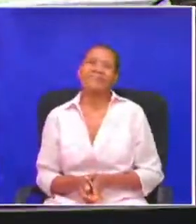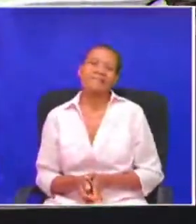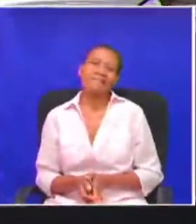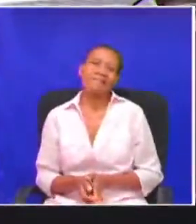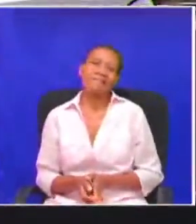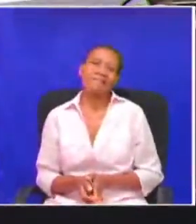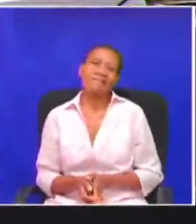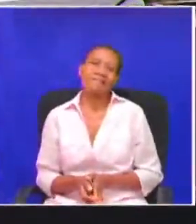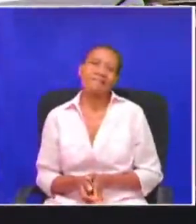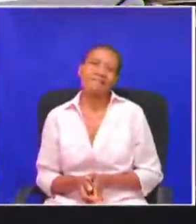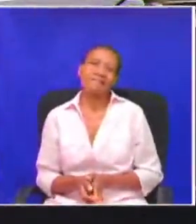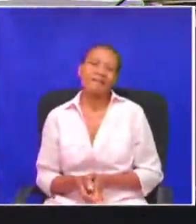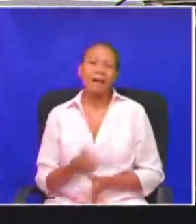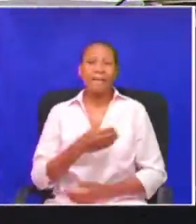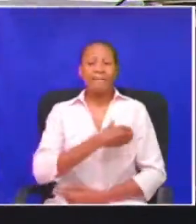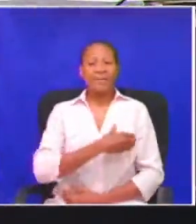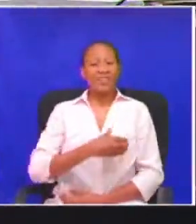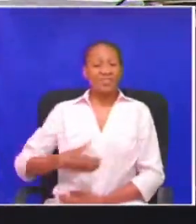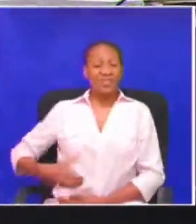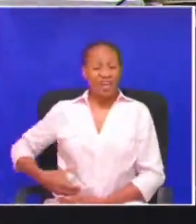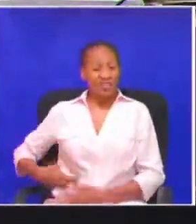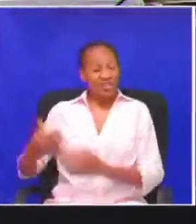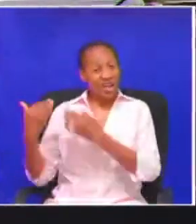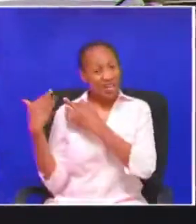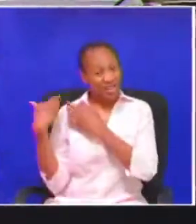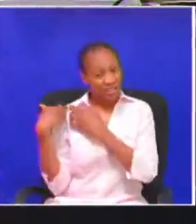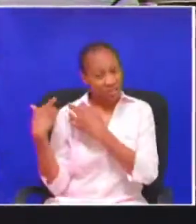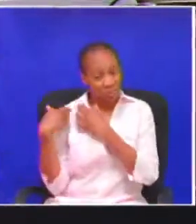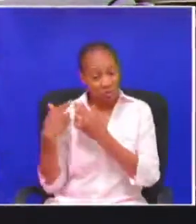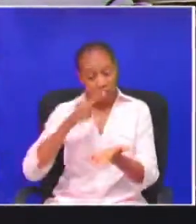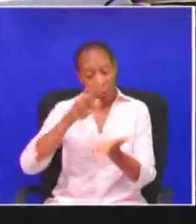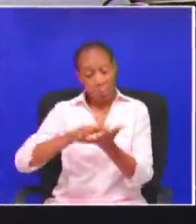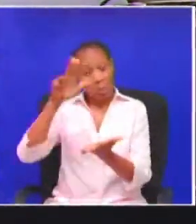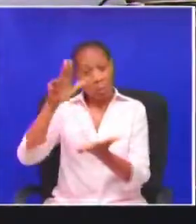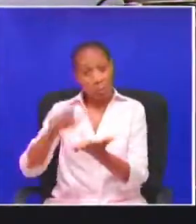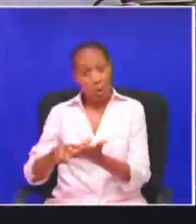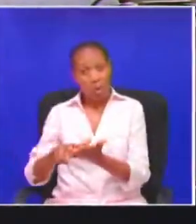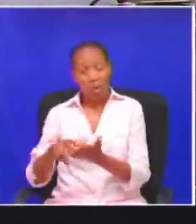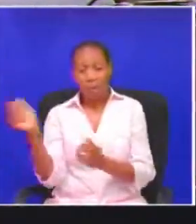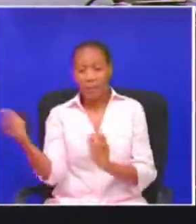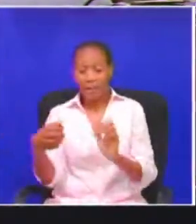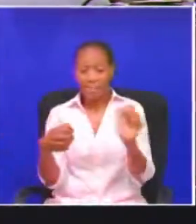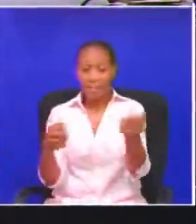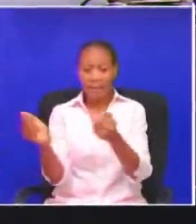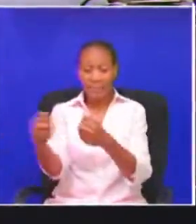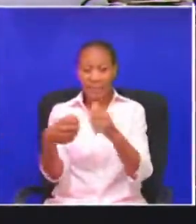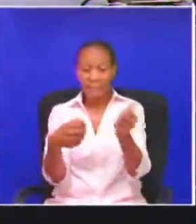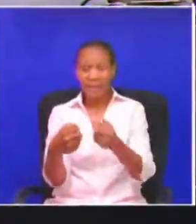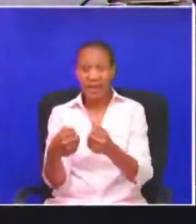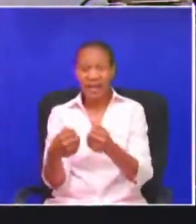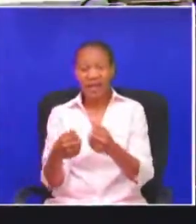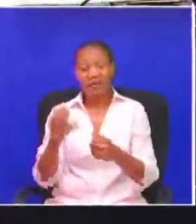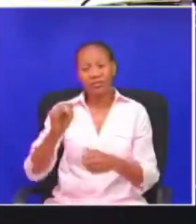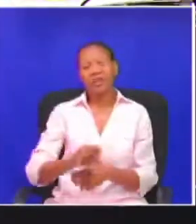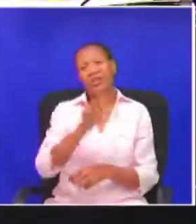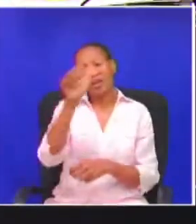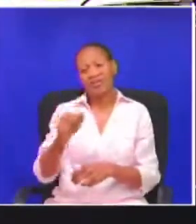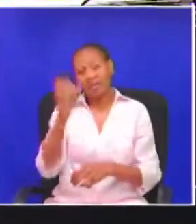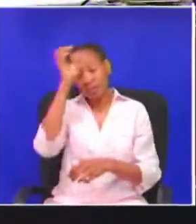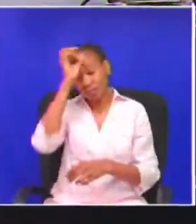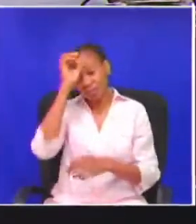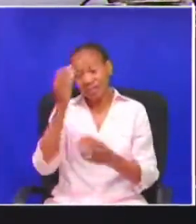the President is not responsible for the authorization of the deployment of the South African